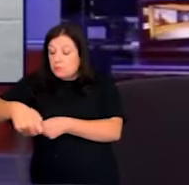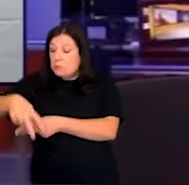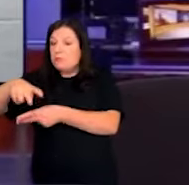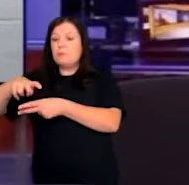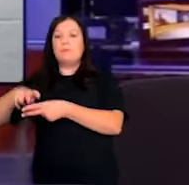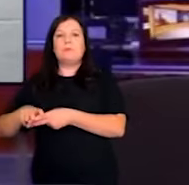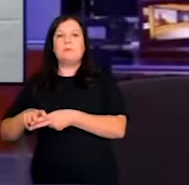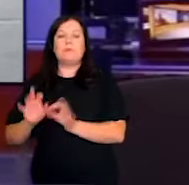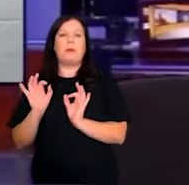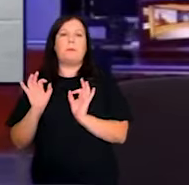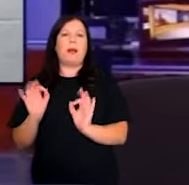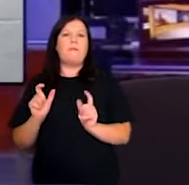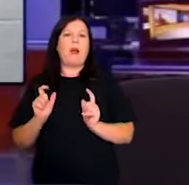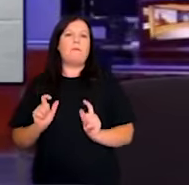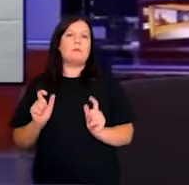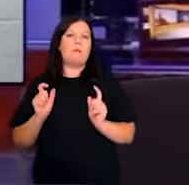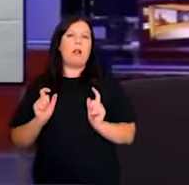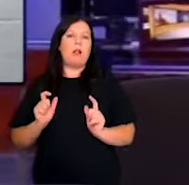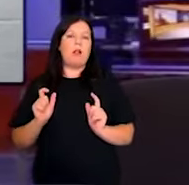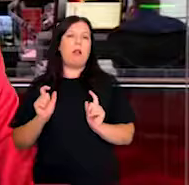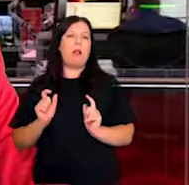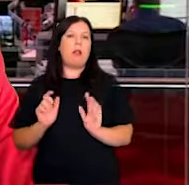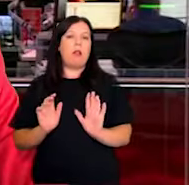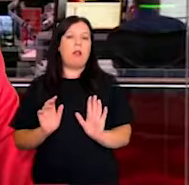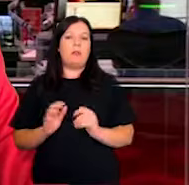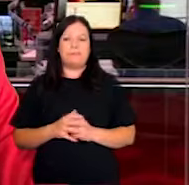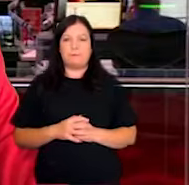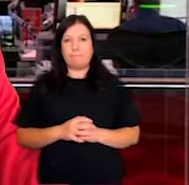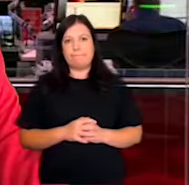any kind of buttock.